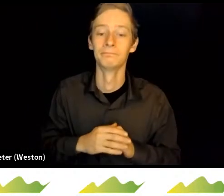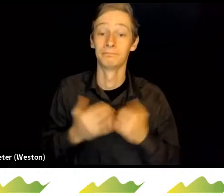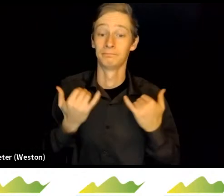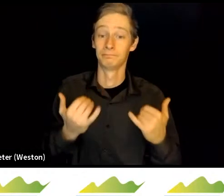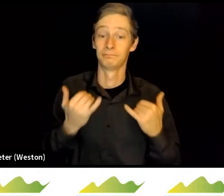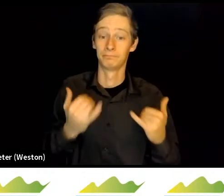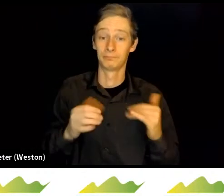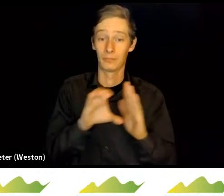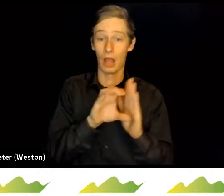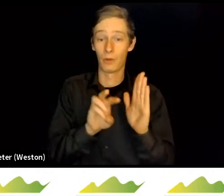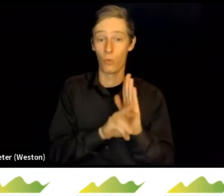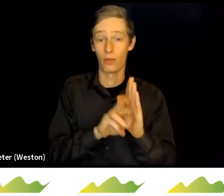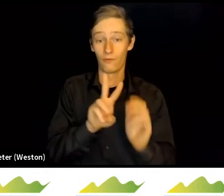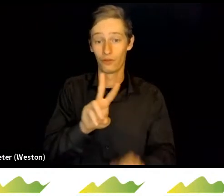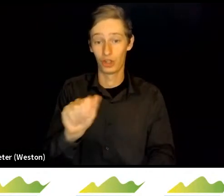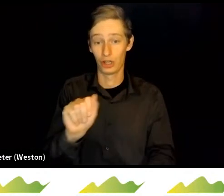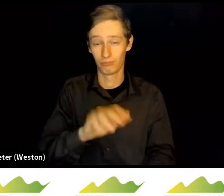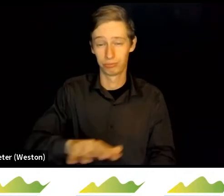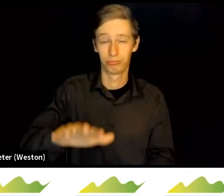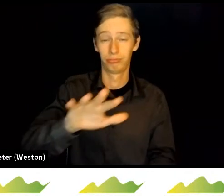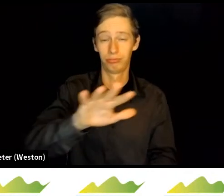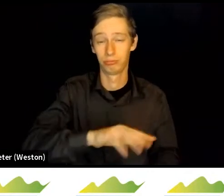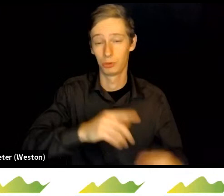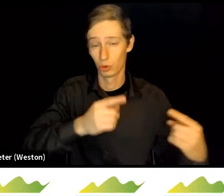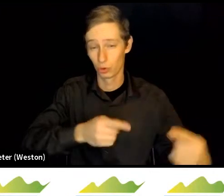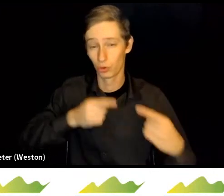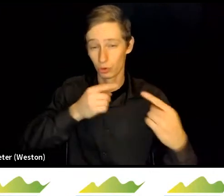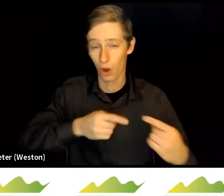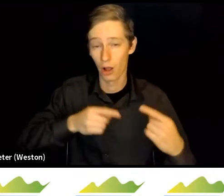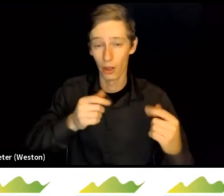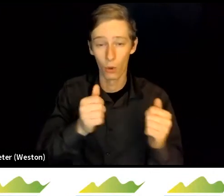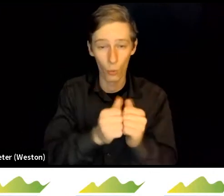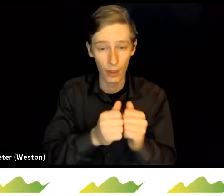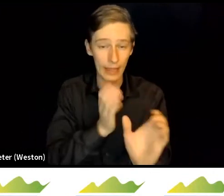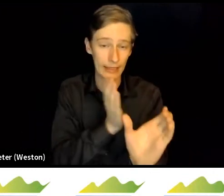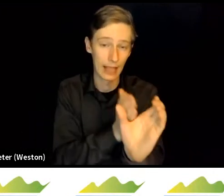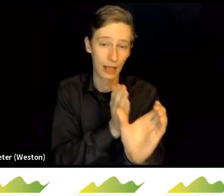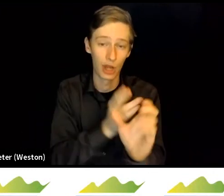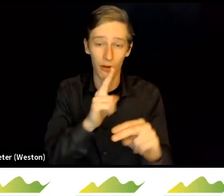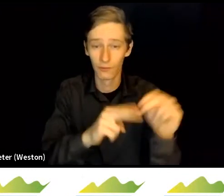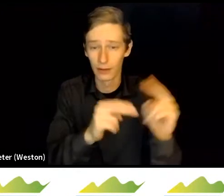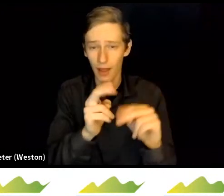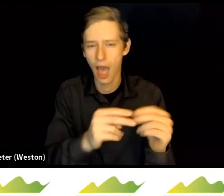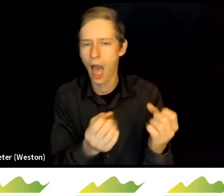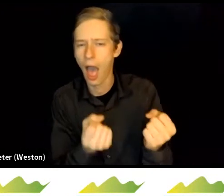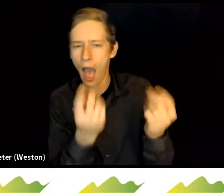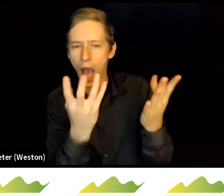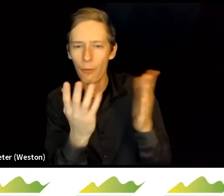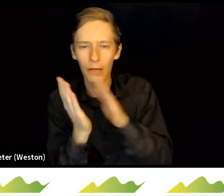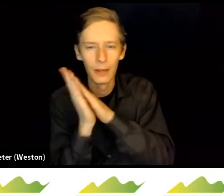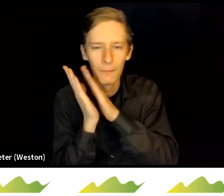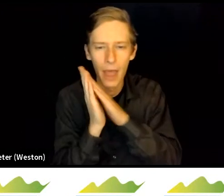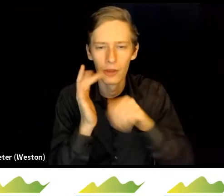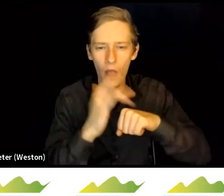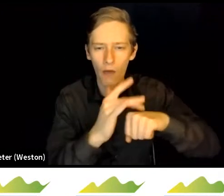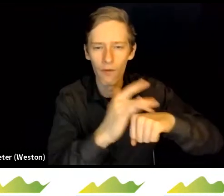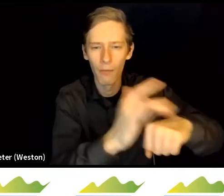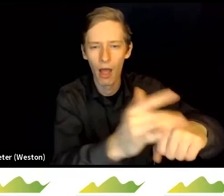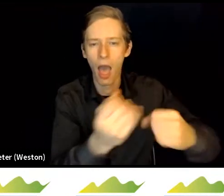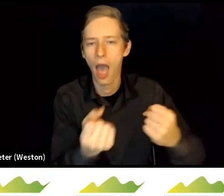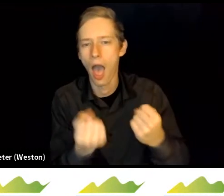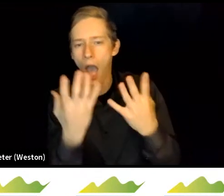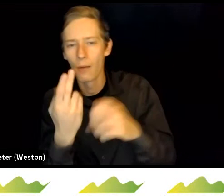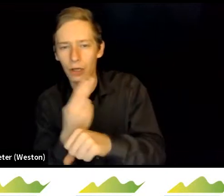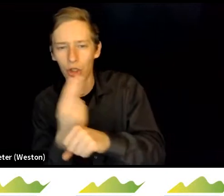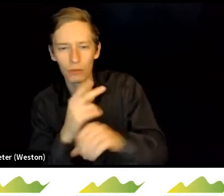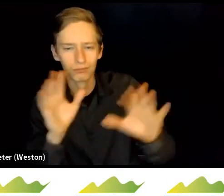struggling with bed utilization at our state psychiatric facilities, it's really important that we try to intervene earlier with